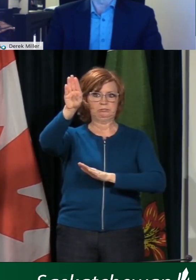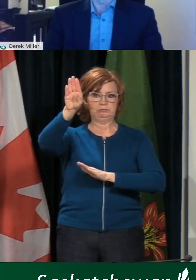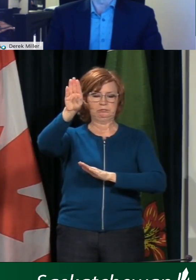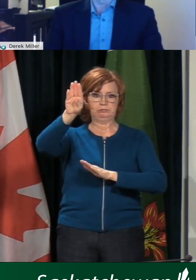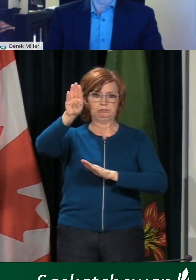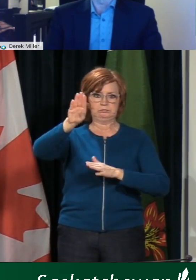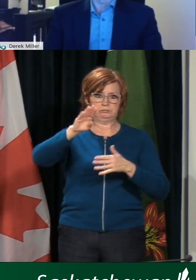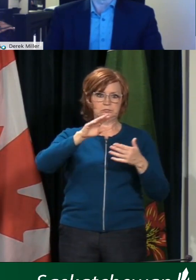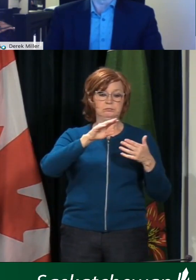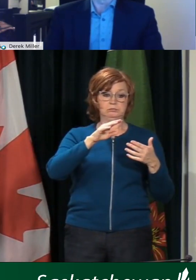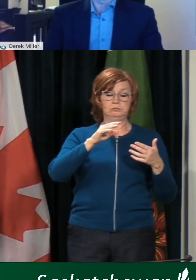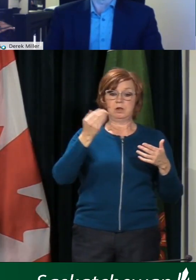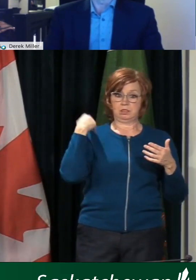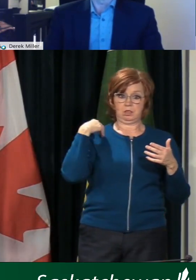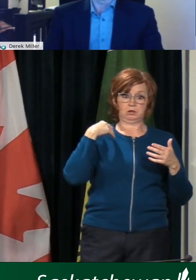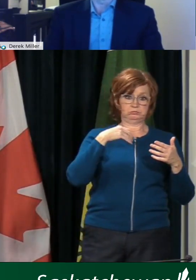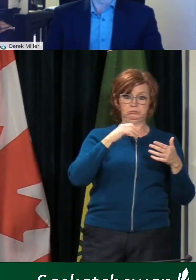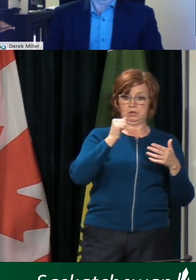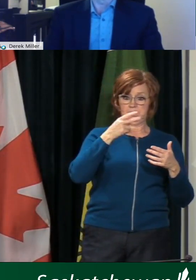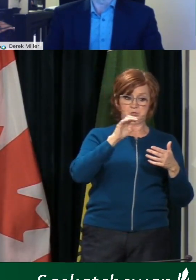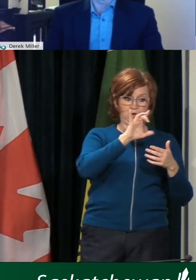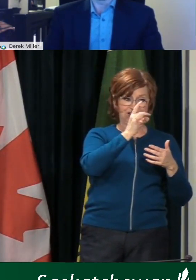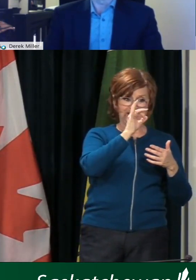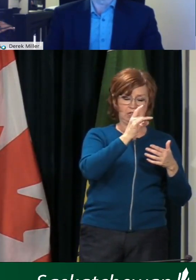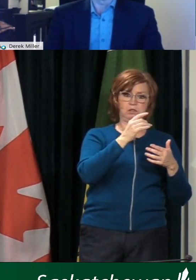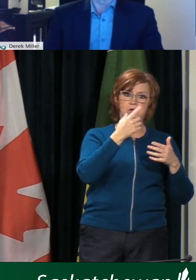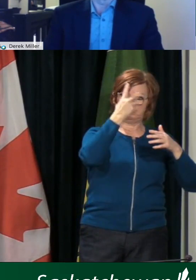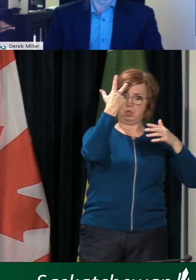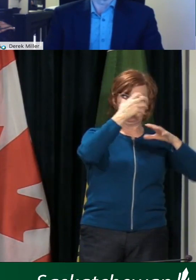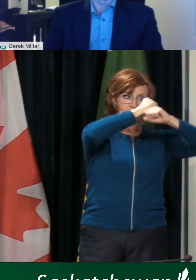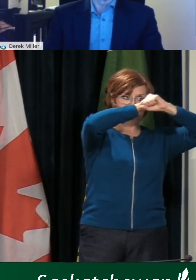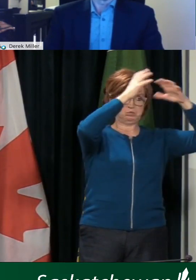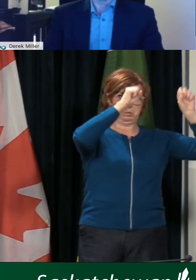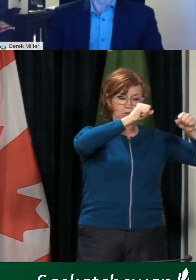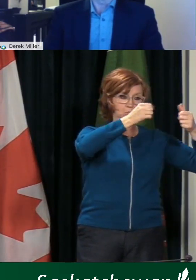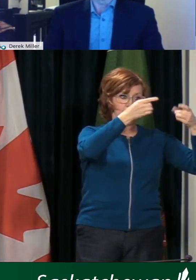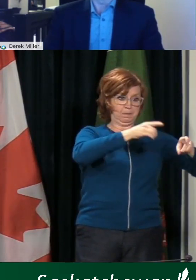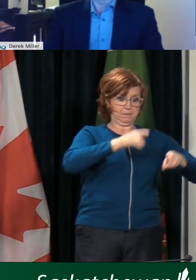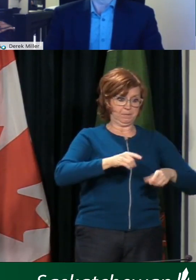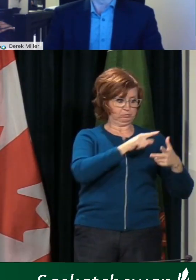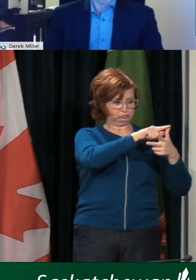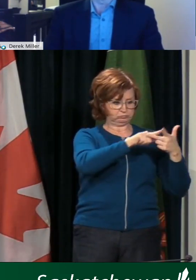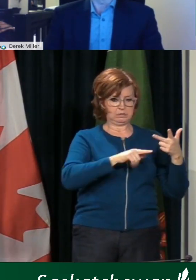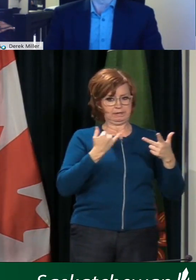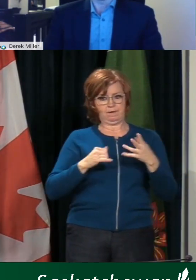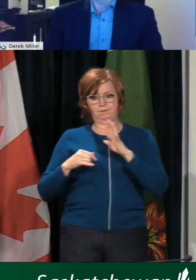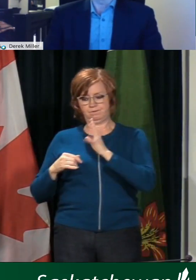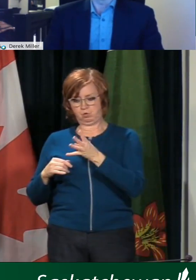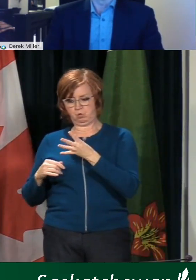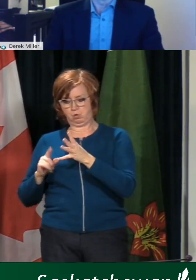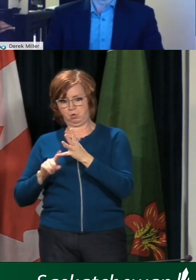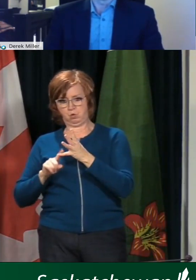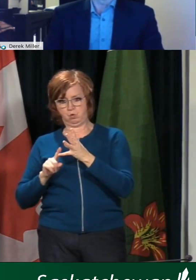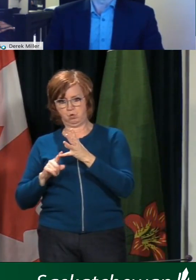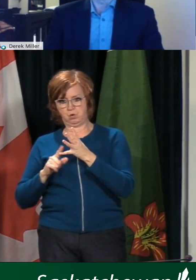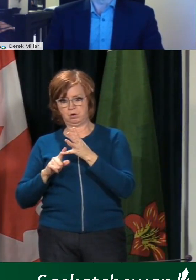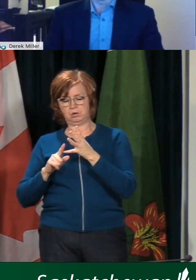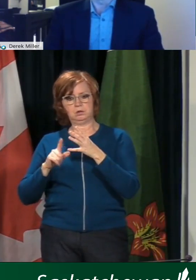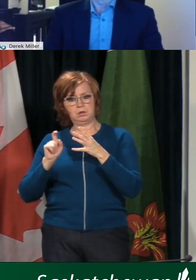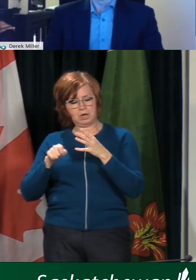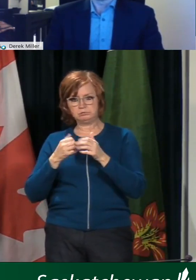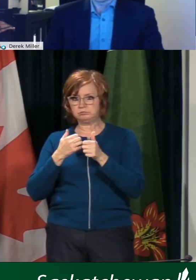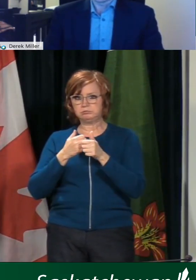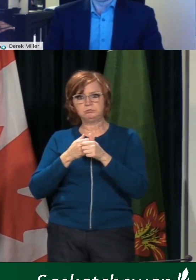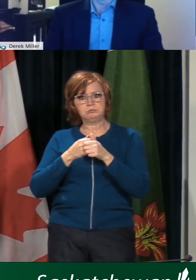presentation, it's based on a staged response to patient demand so that we would be activating spaces and capacity in a stepped